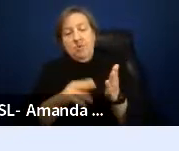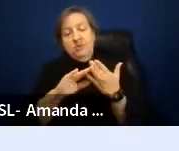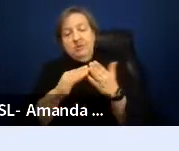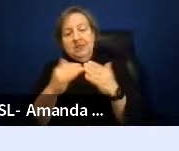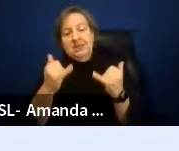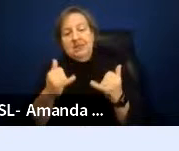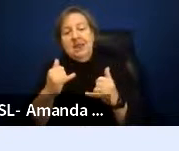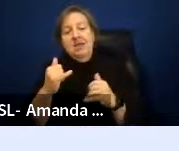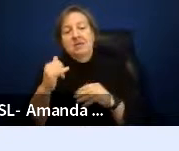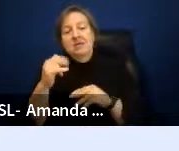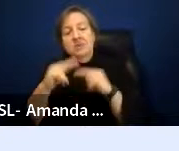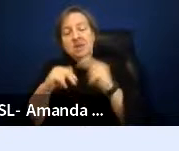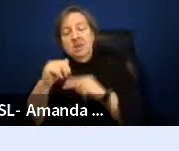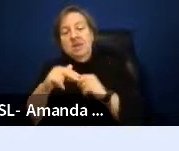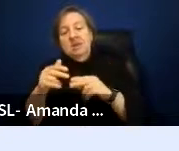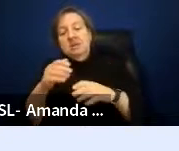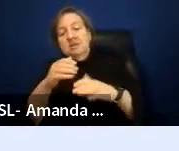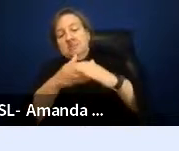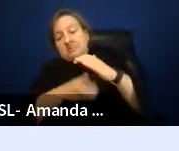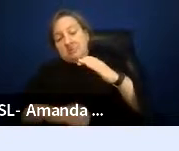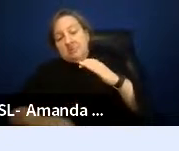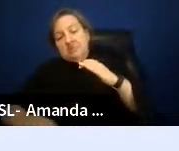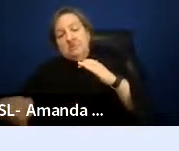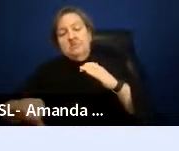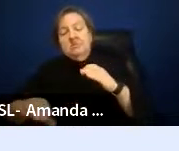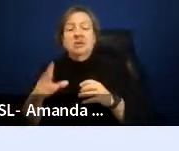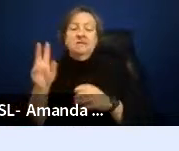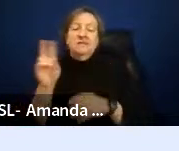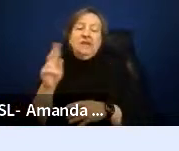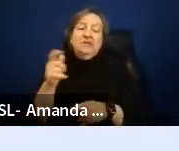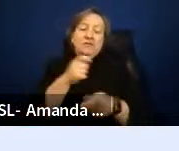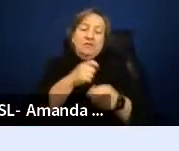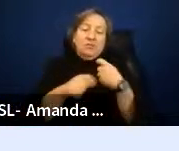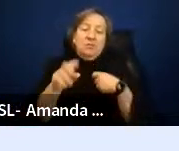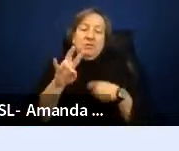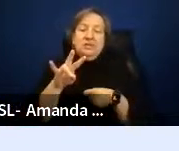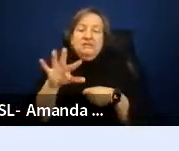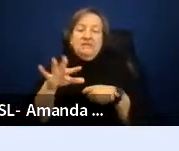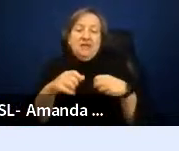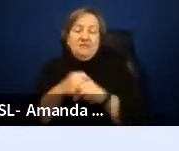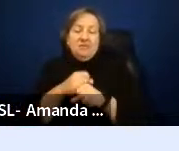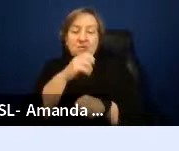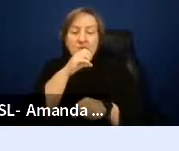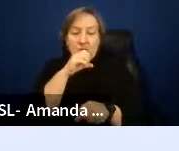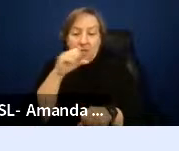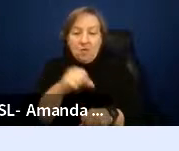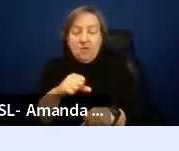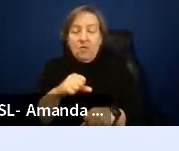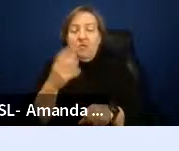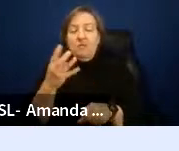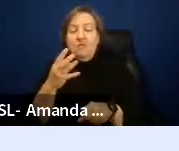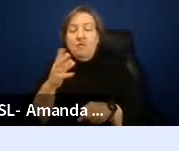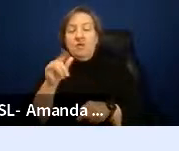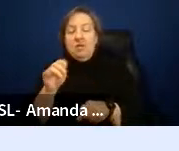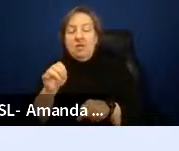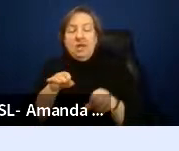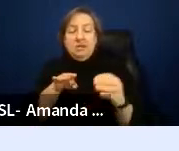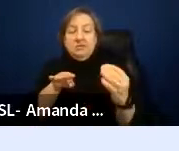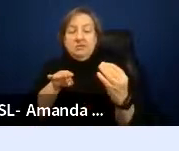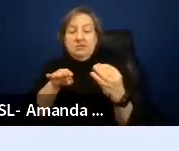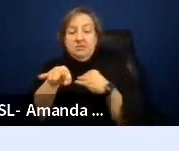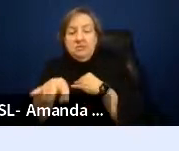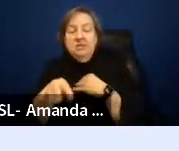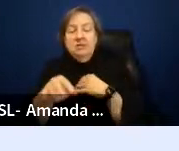building immersed tunnels. Vancouver is replacing a 75-year-old 4-lane tunnel with a new